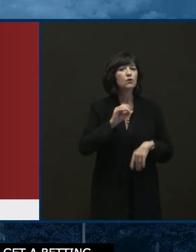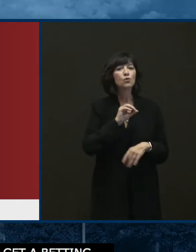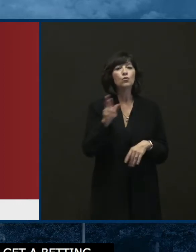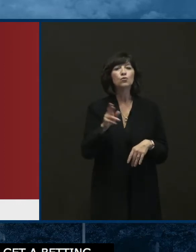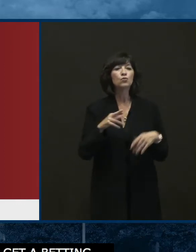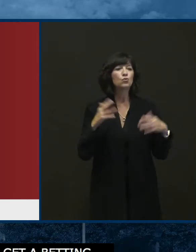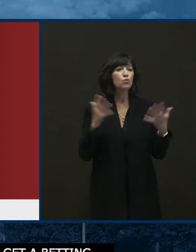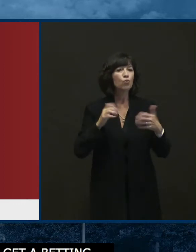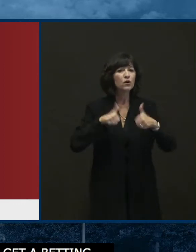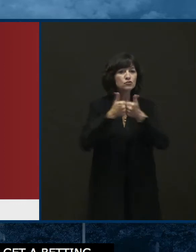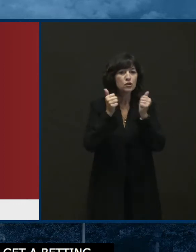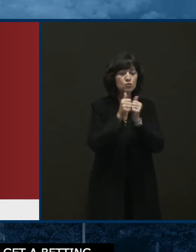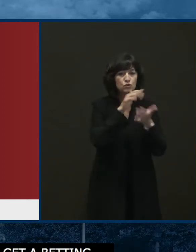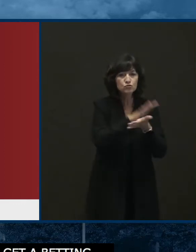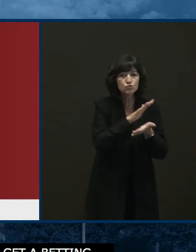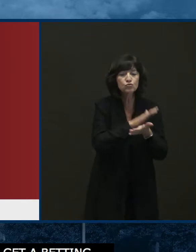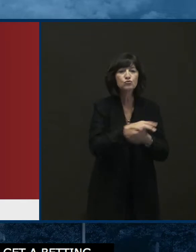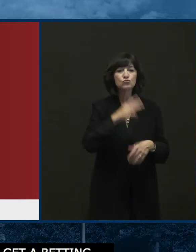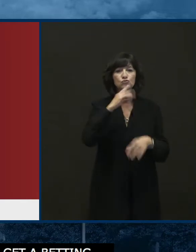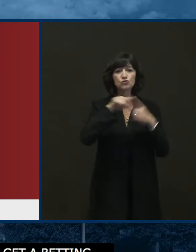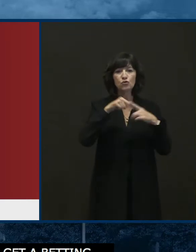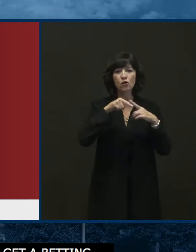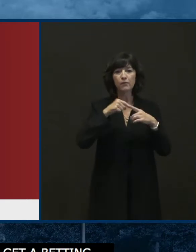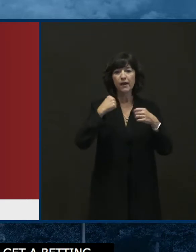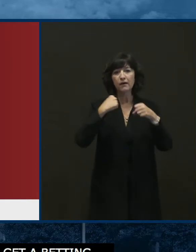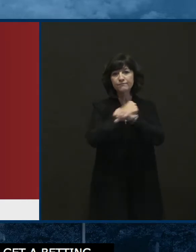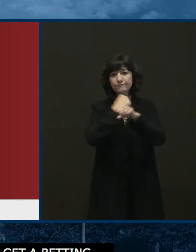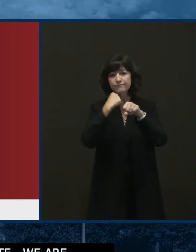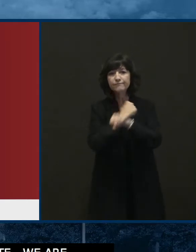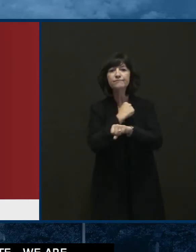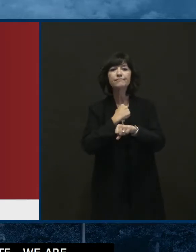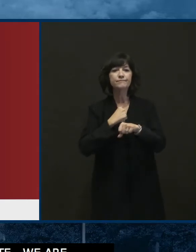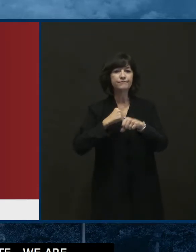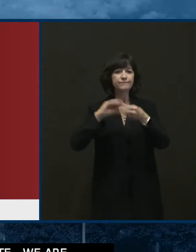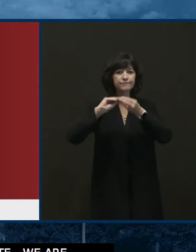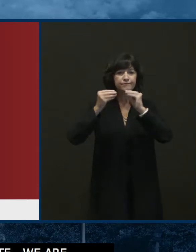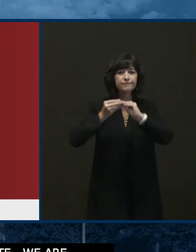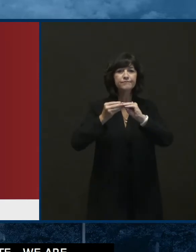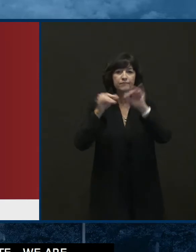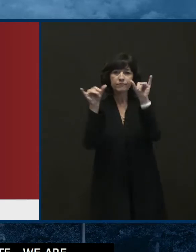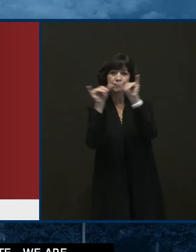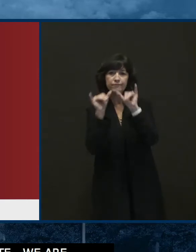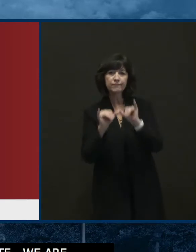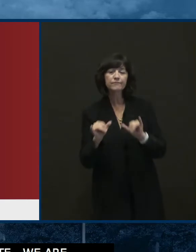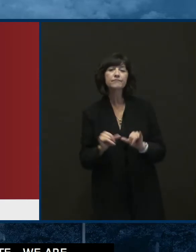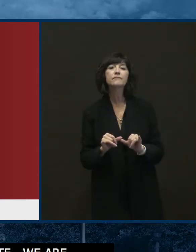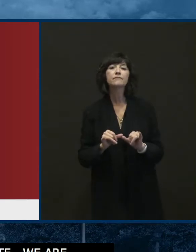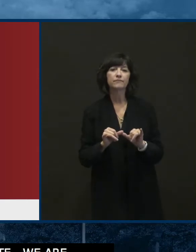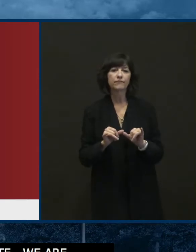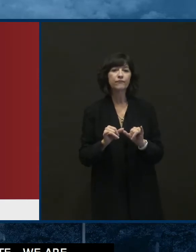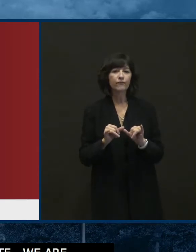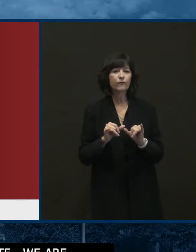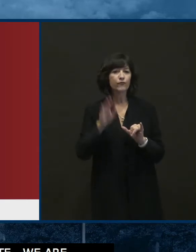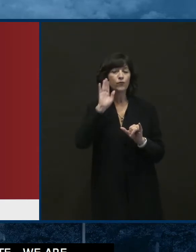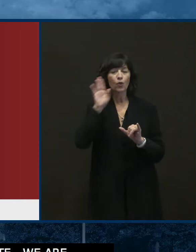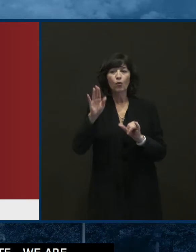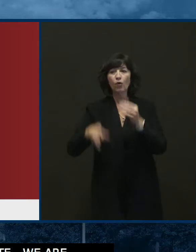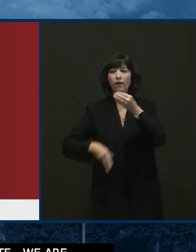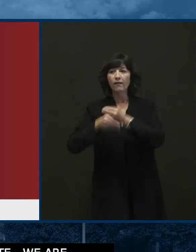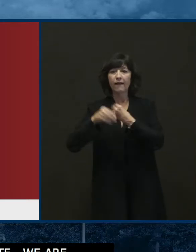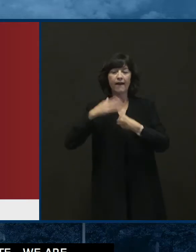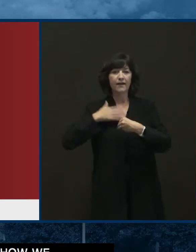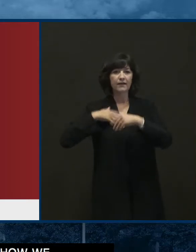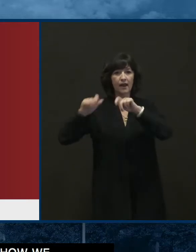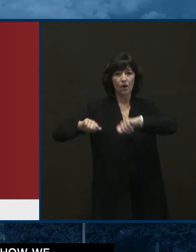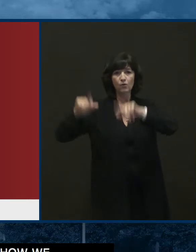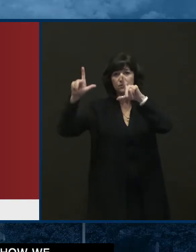data and how we calculate that data, a new metric there that we'll be adding to our data dashboard. We're going to